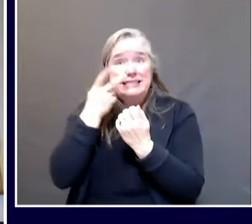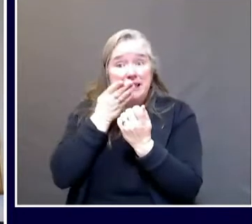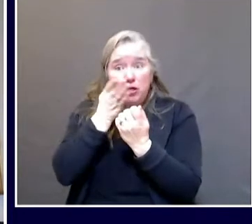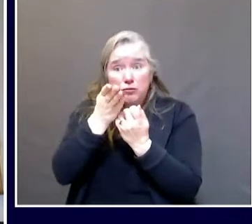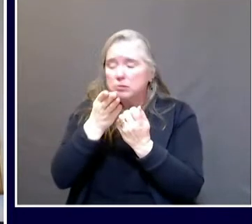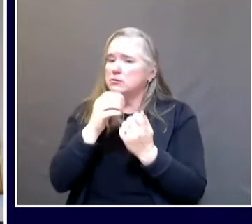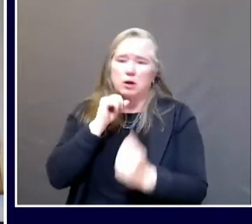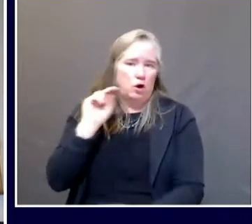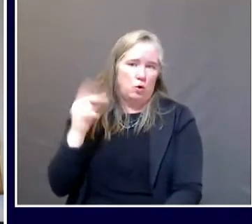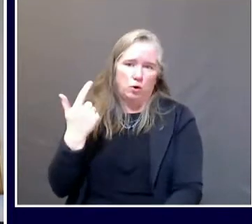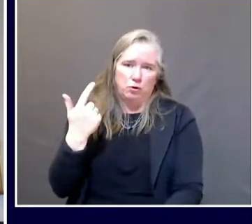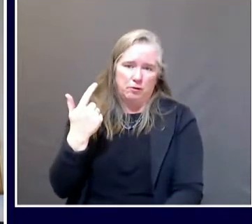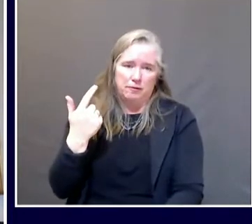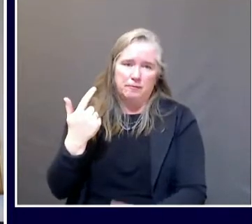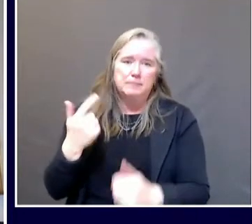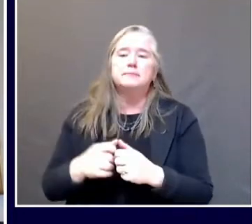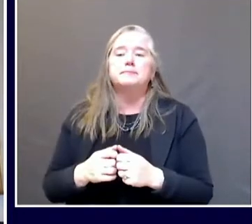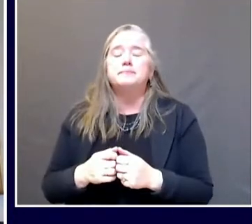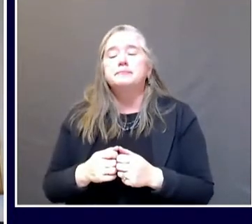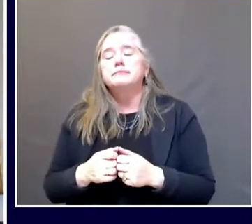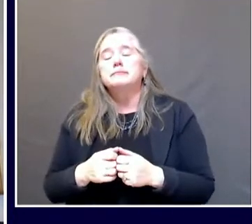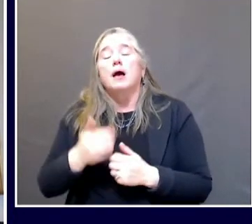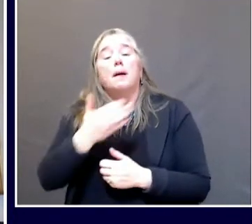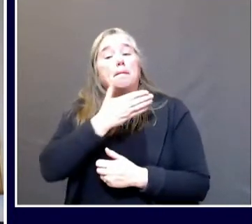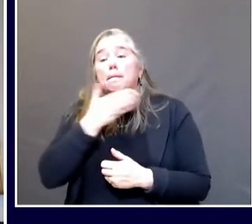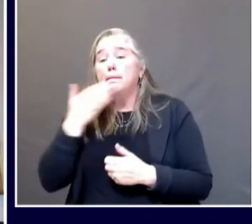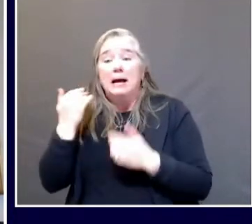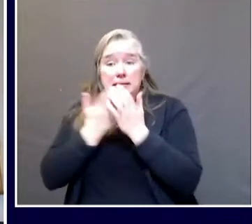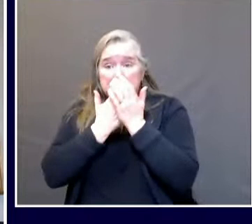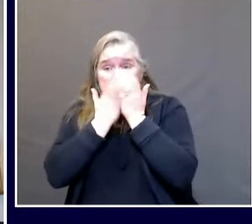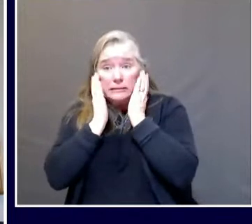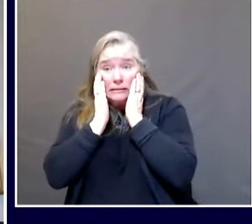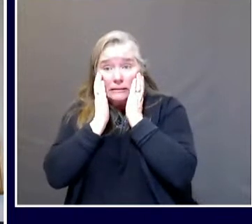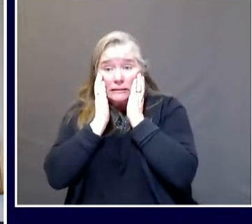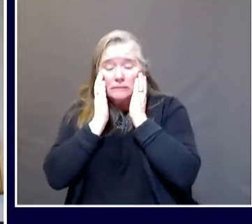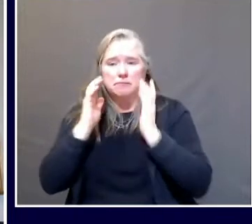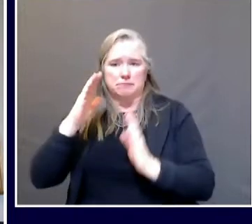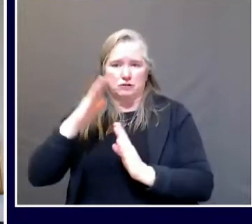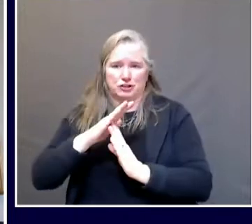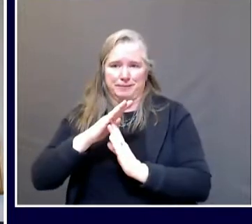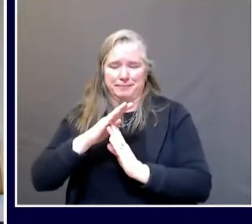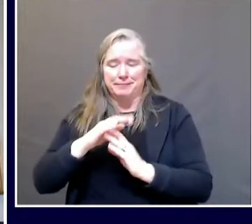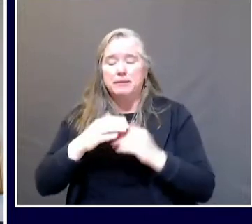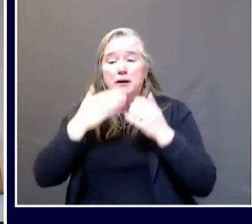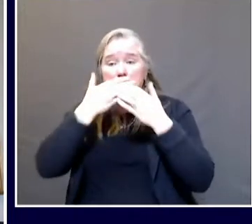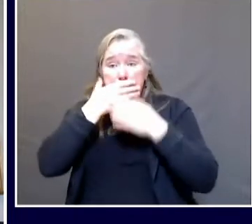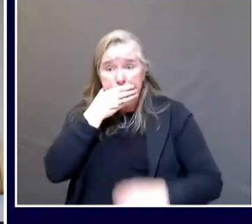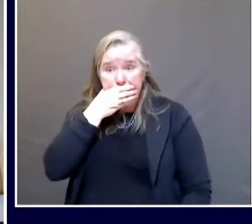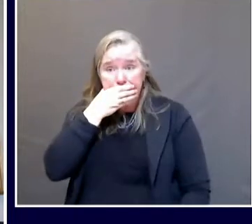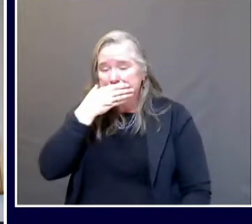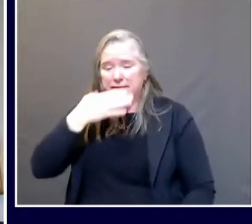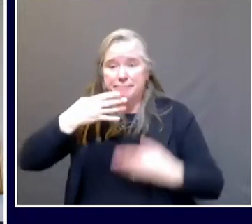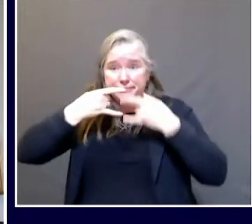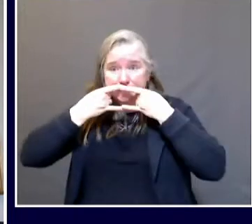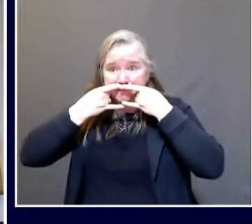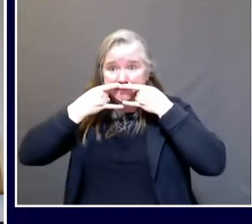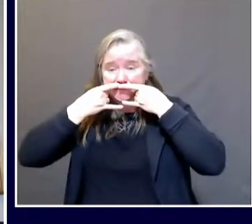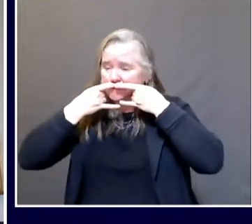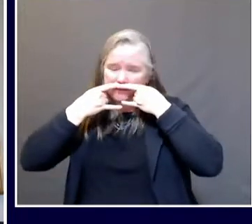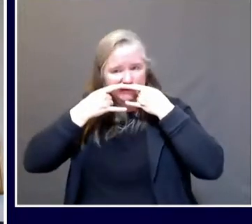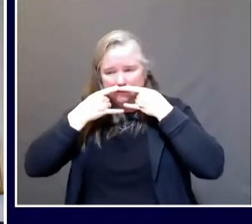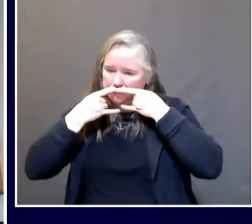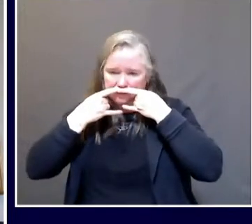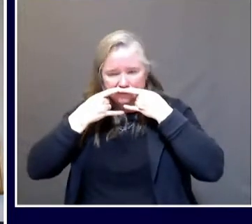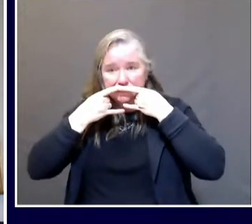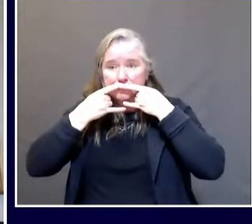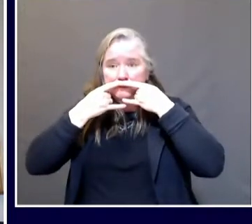wear, fundamentally. If you're not covering up your nose, you're not doing a good job. If you're wearing it under your chin, it's